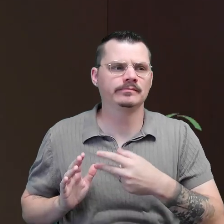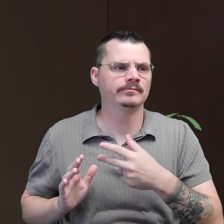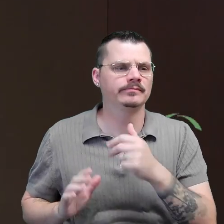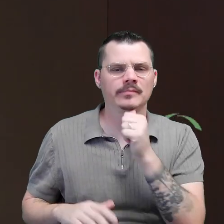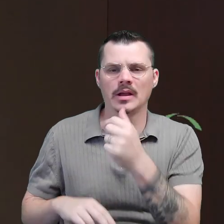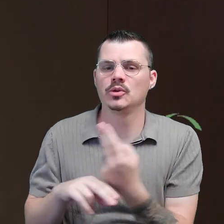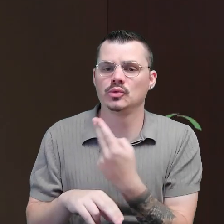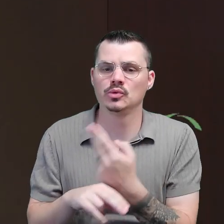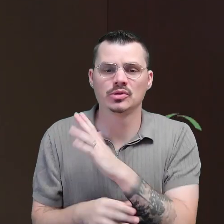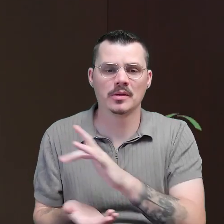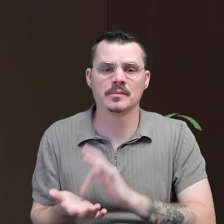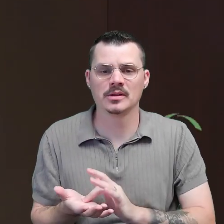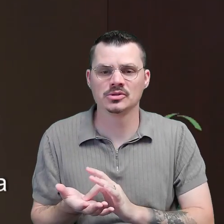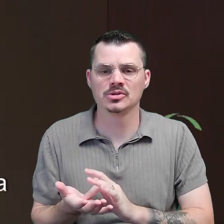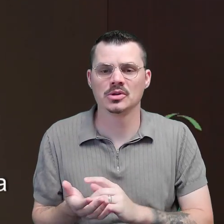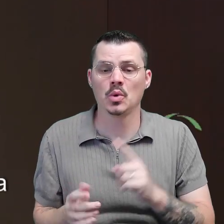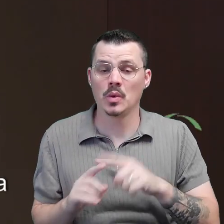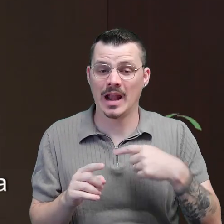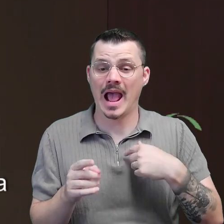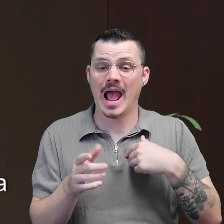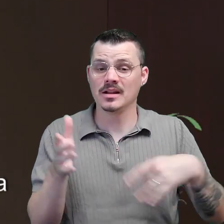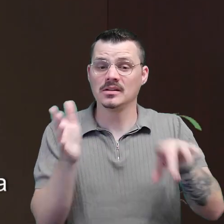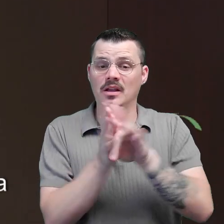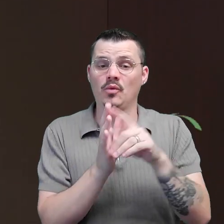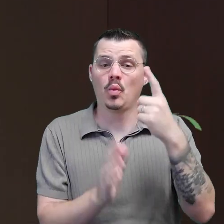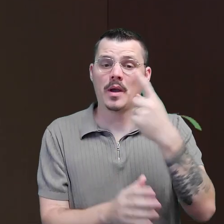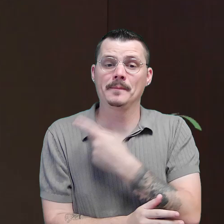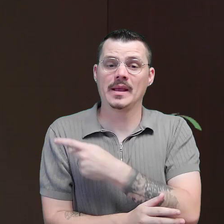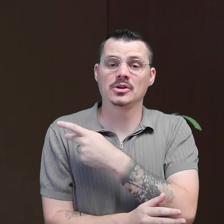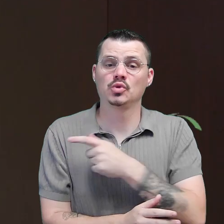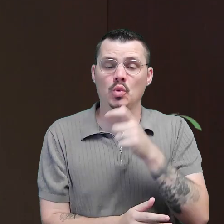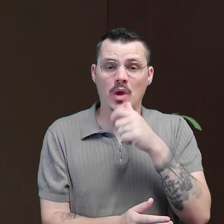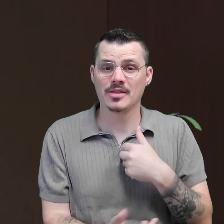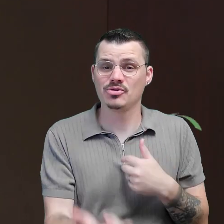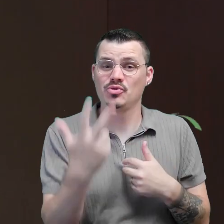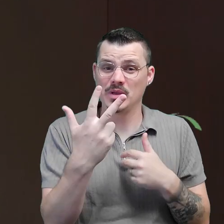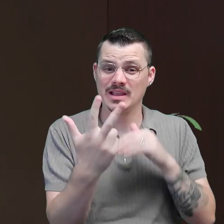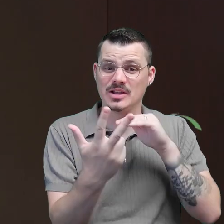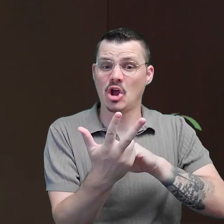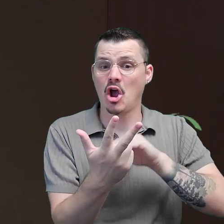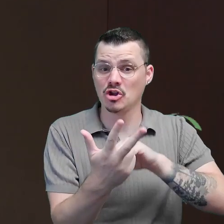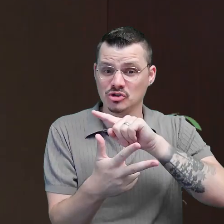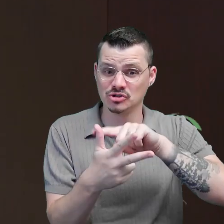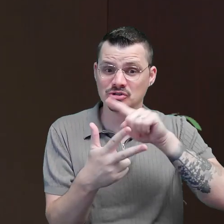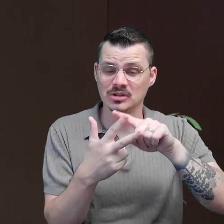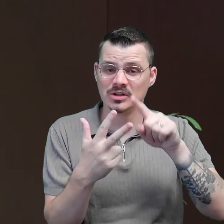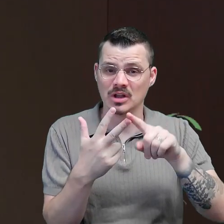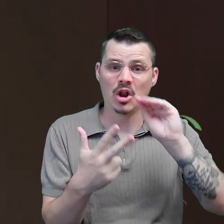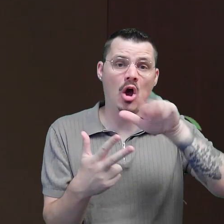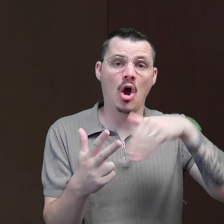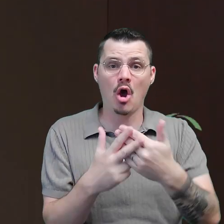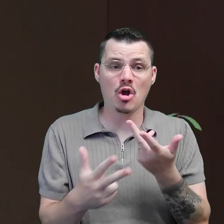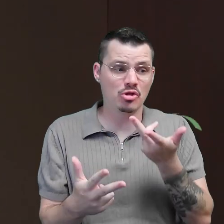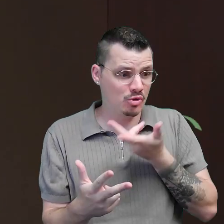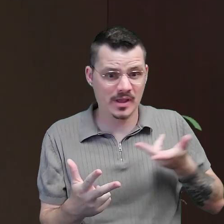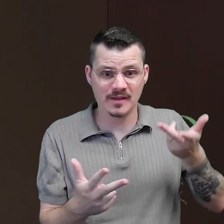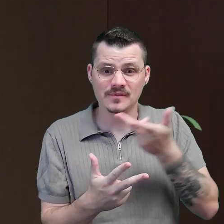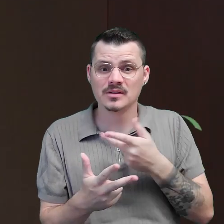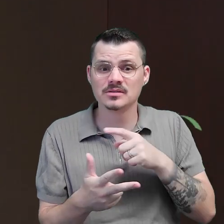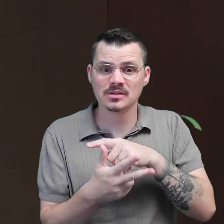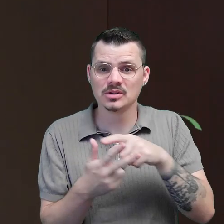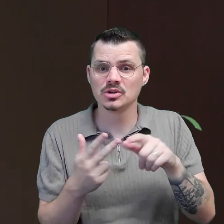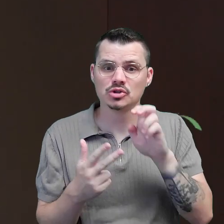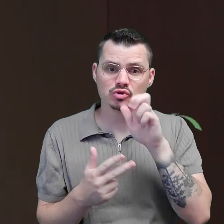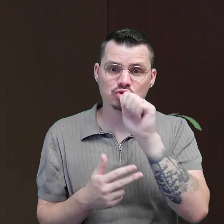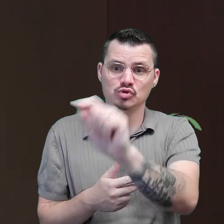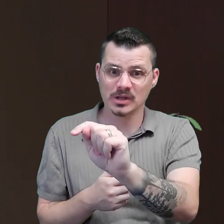or misuse their medicines. You know, when I discovered that I had a patient who had 3 other doctors, and all 3 of us